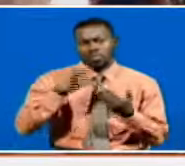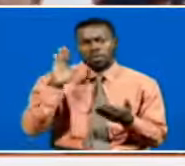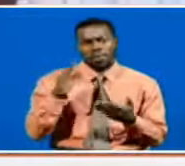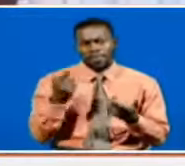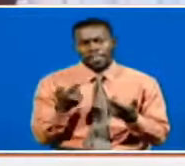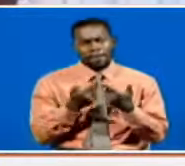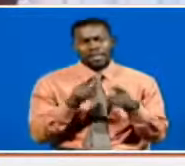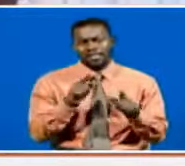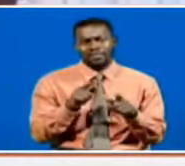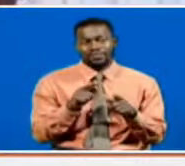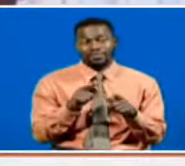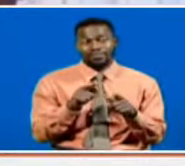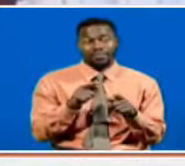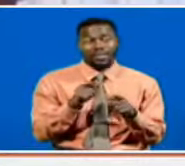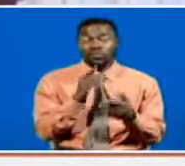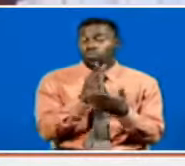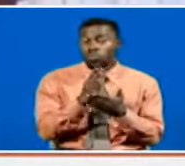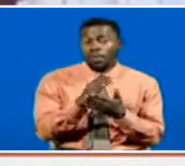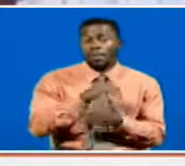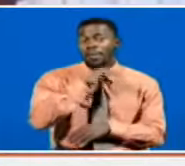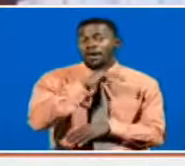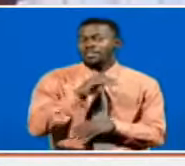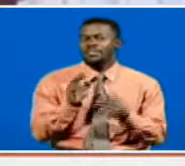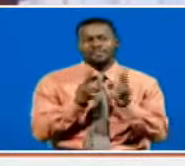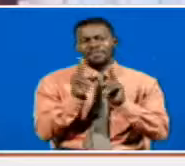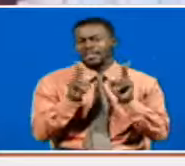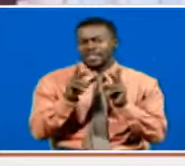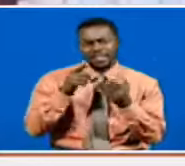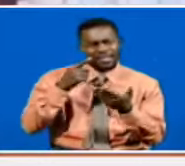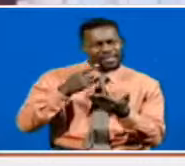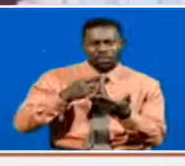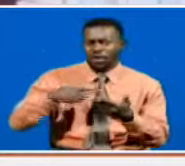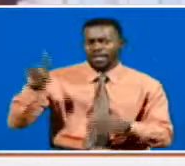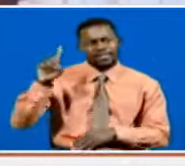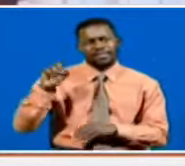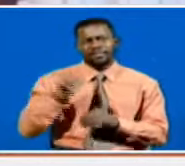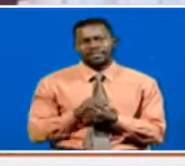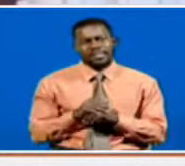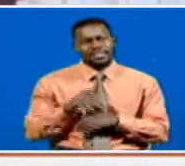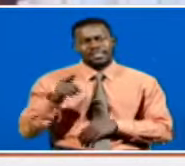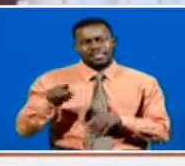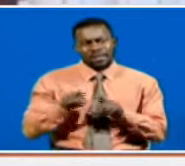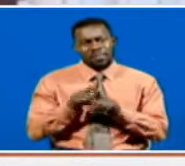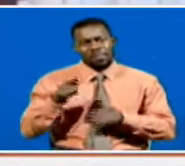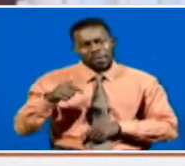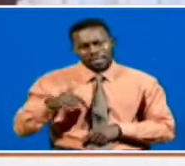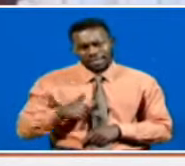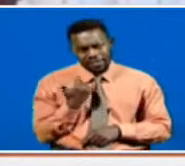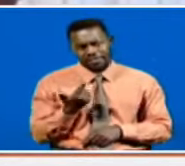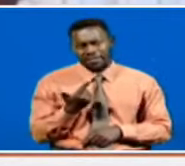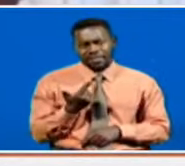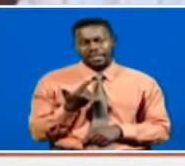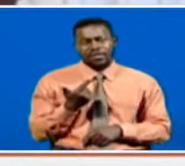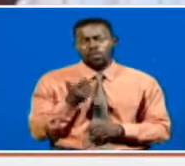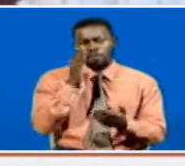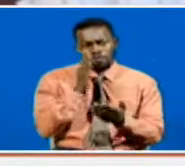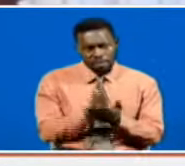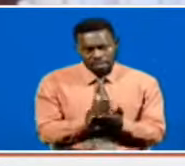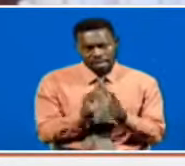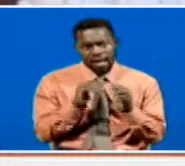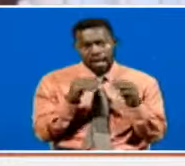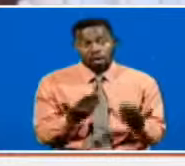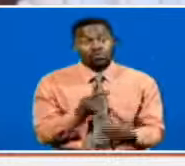CDF. Honorable Raila Odinga was very right, and I came today to qualify his statement that